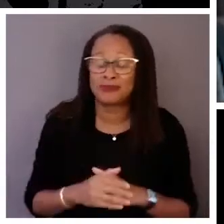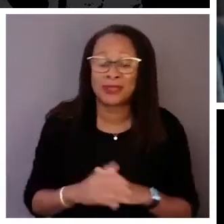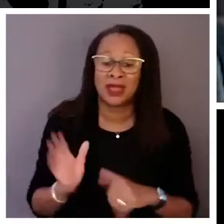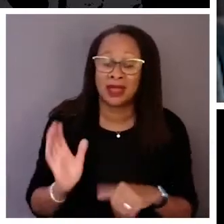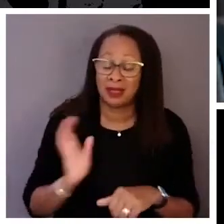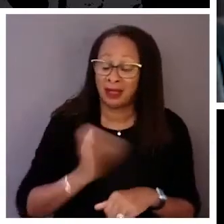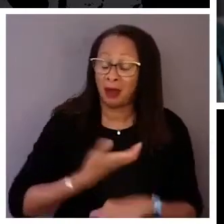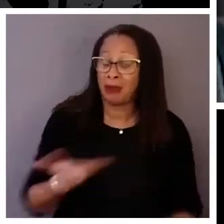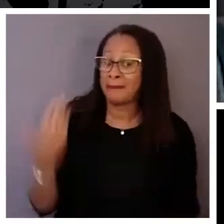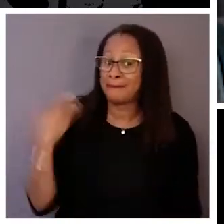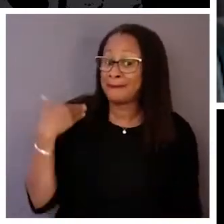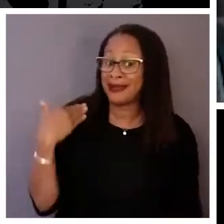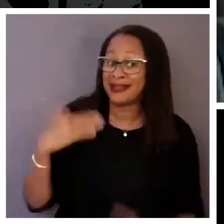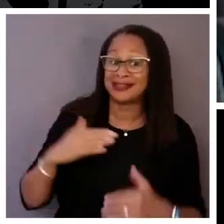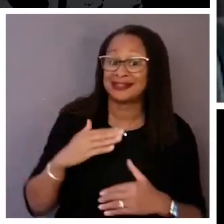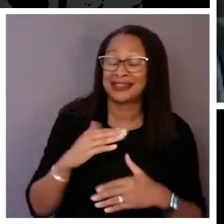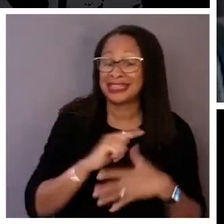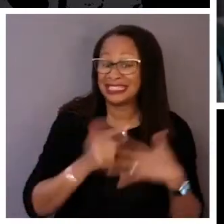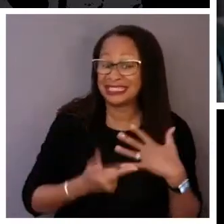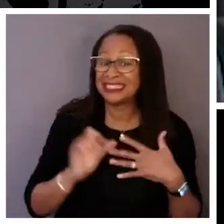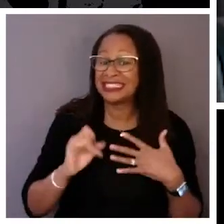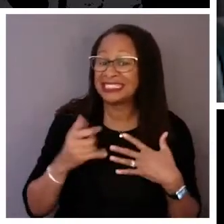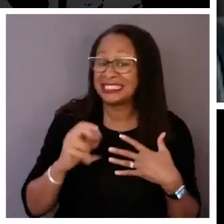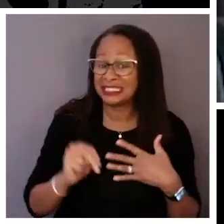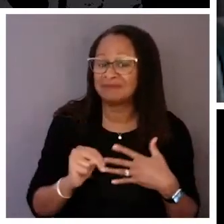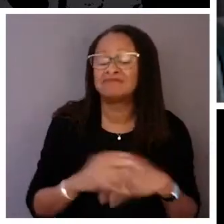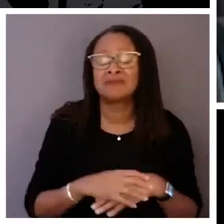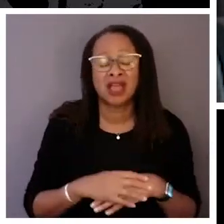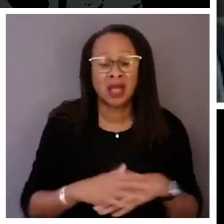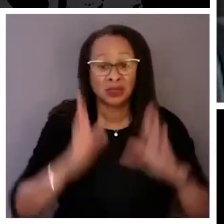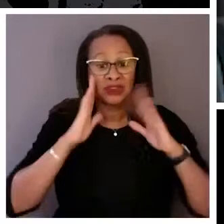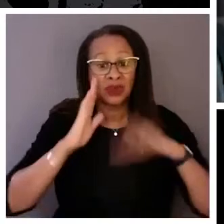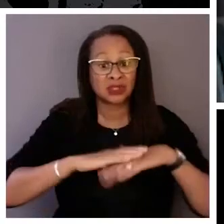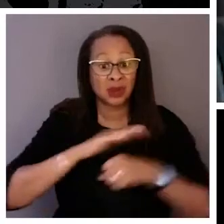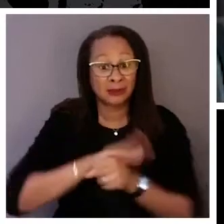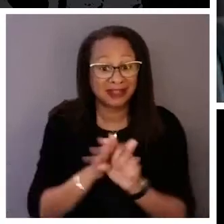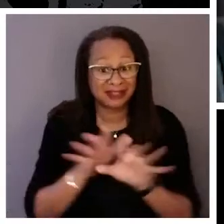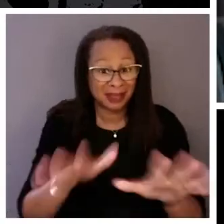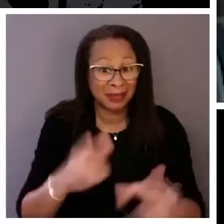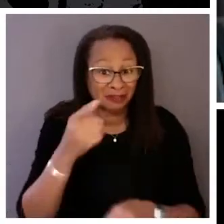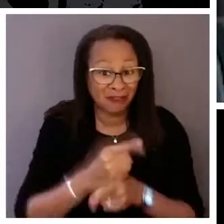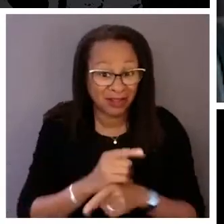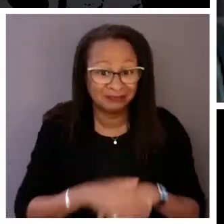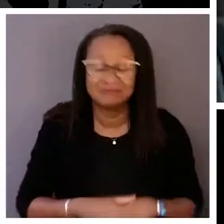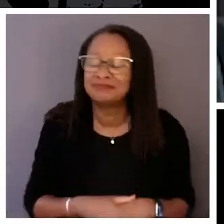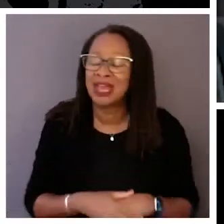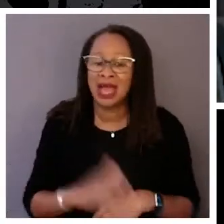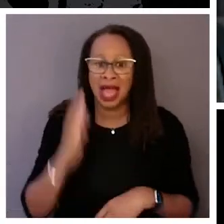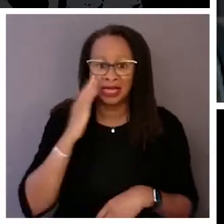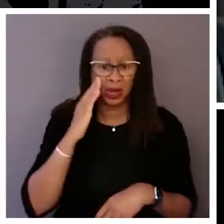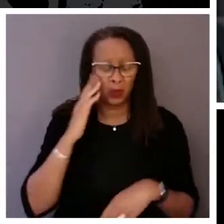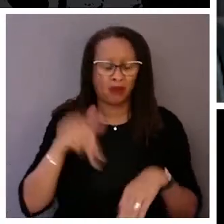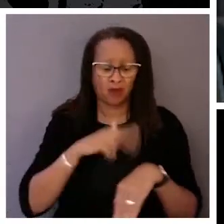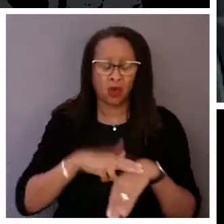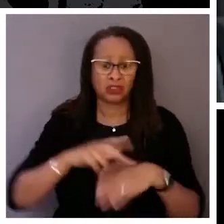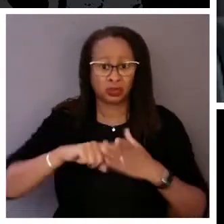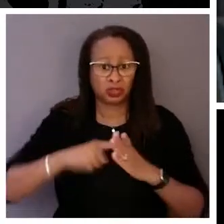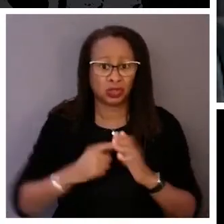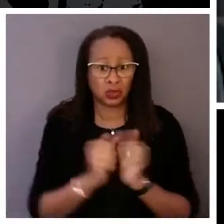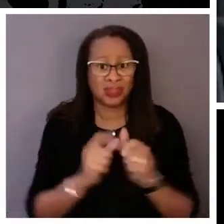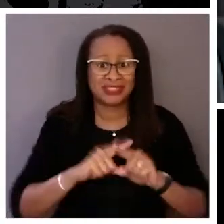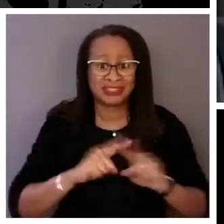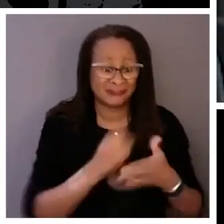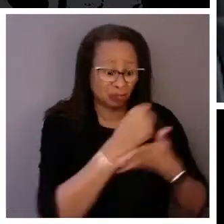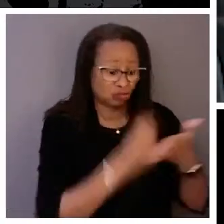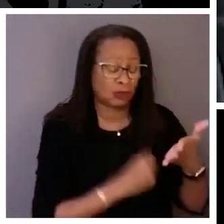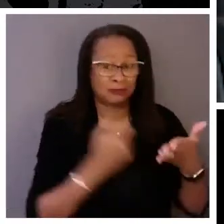our past season, the second season, was geared and focused on the pandemic. And of course, I know that we started the show